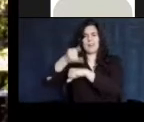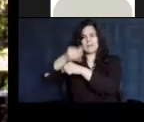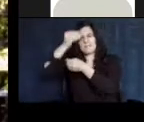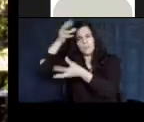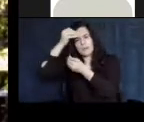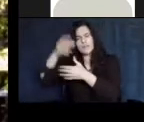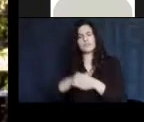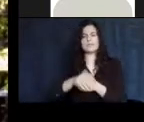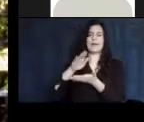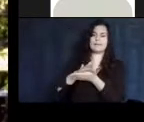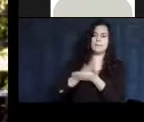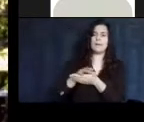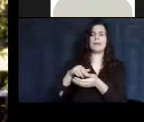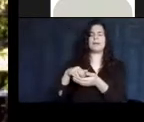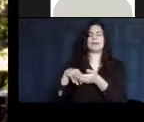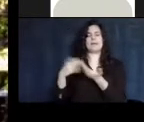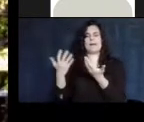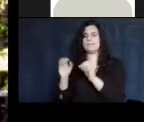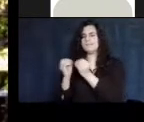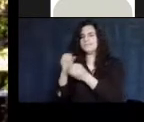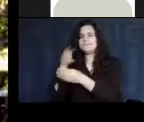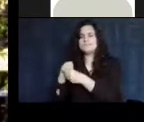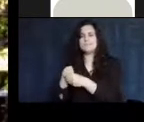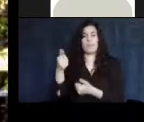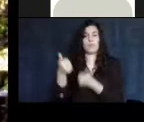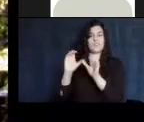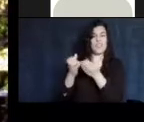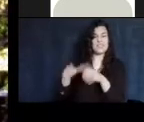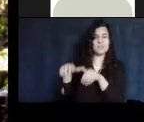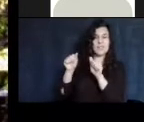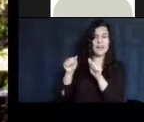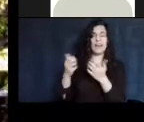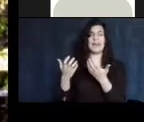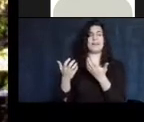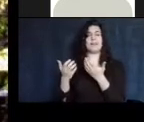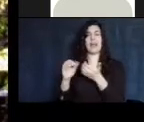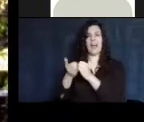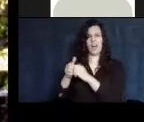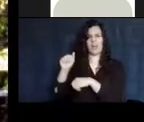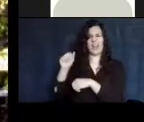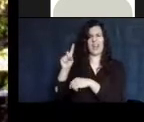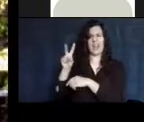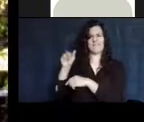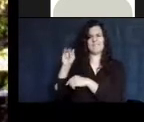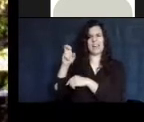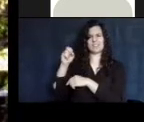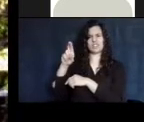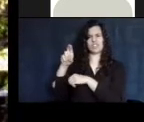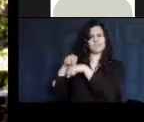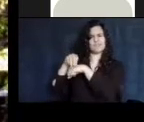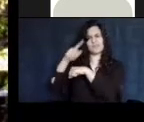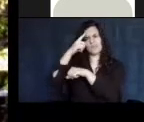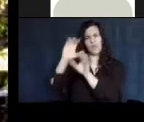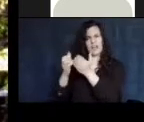academic information as far as classes to take, meeting your advisor, that sort of thing. You'll get to